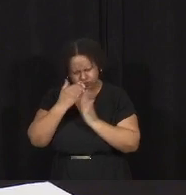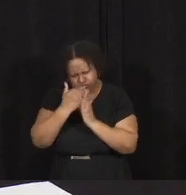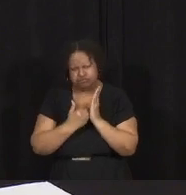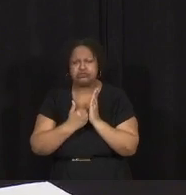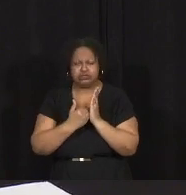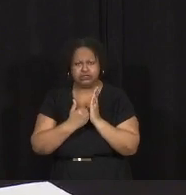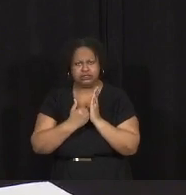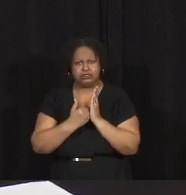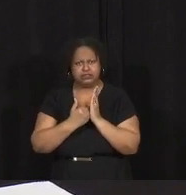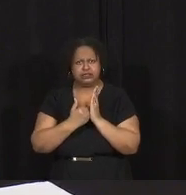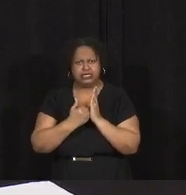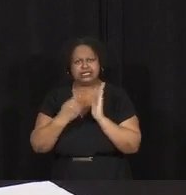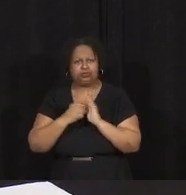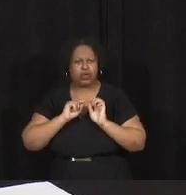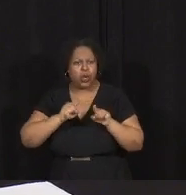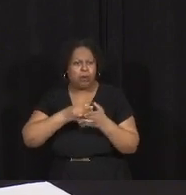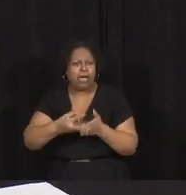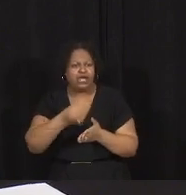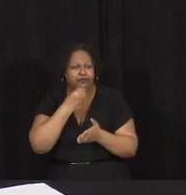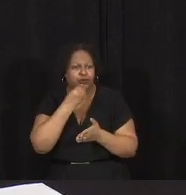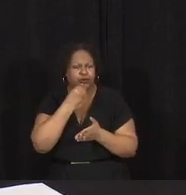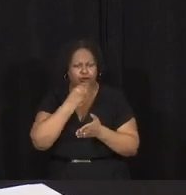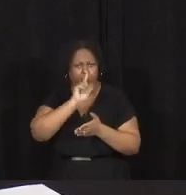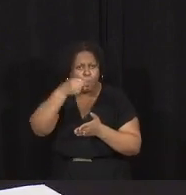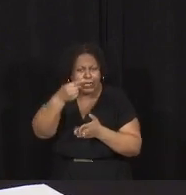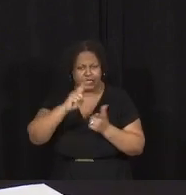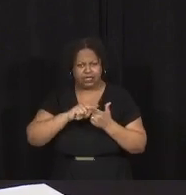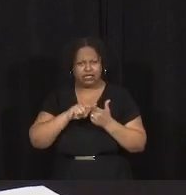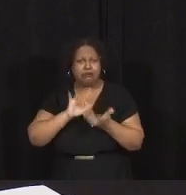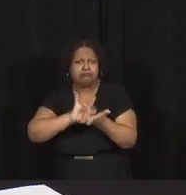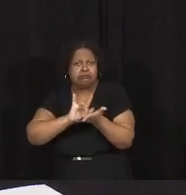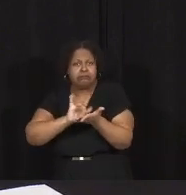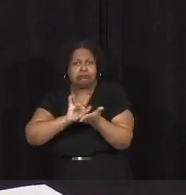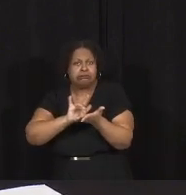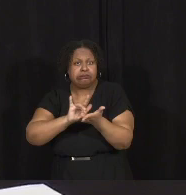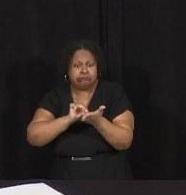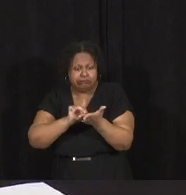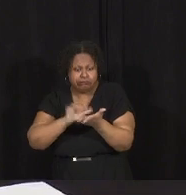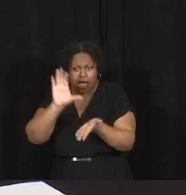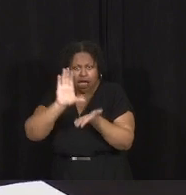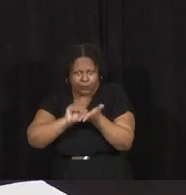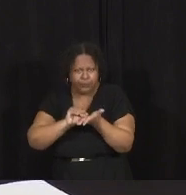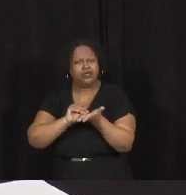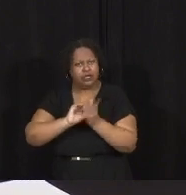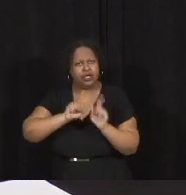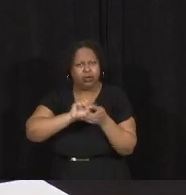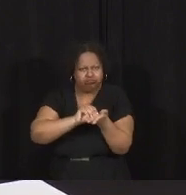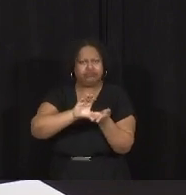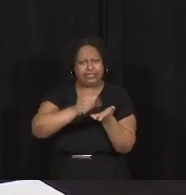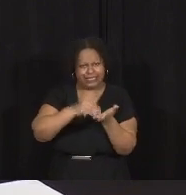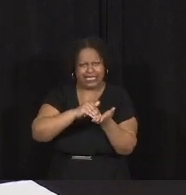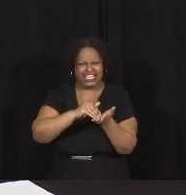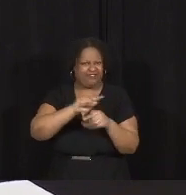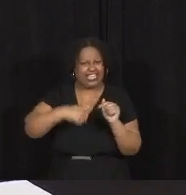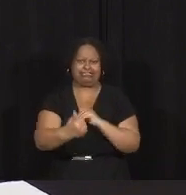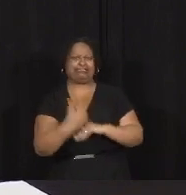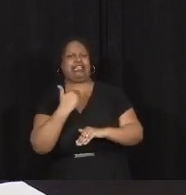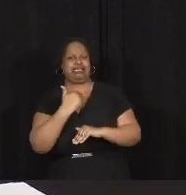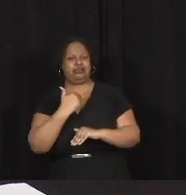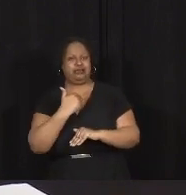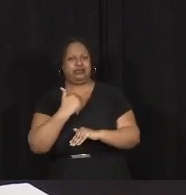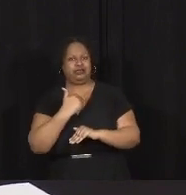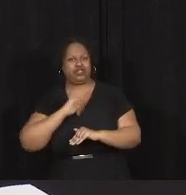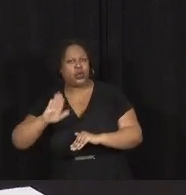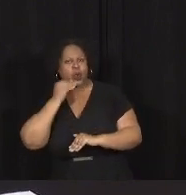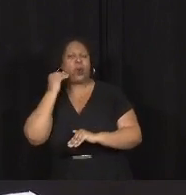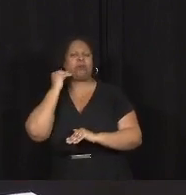food, it is to get pharmacy supplies if those otherwise cannot be delivered. If people wish to